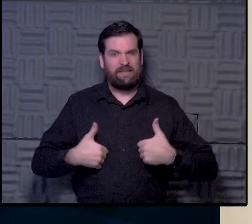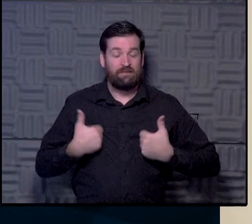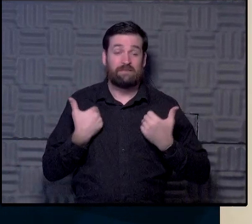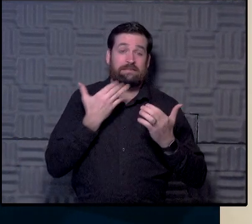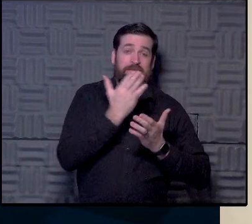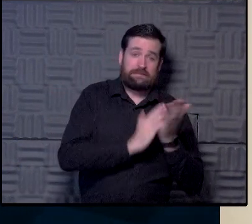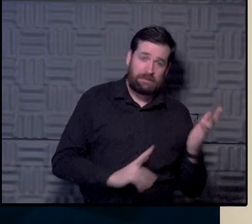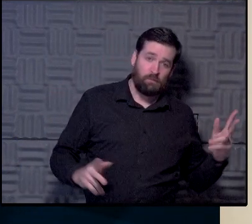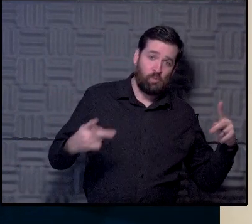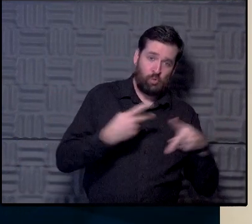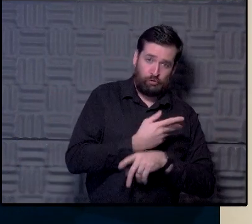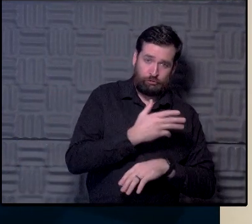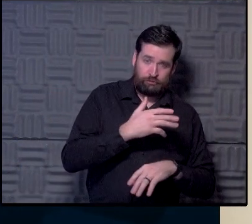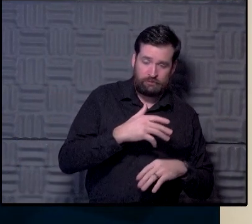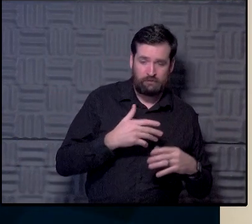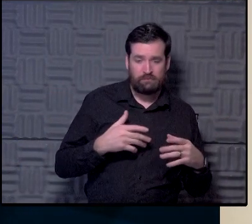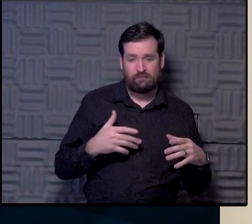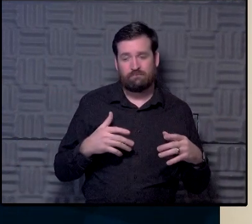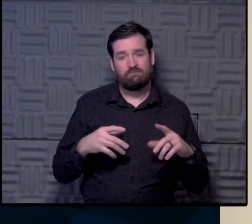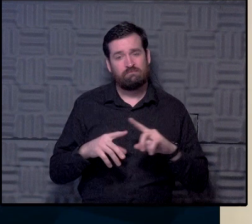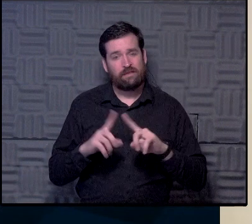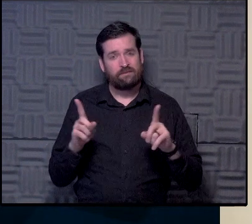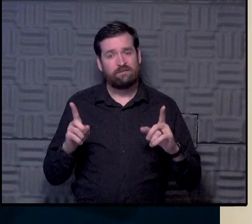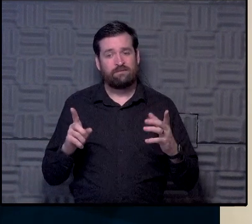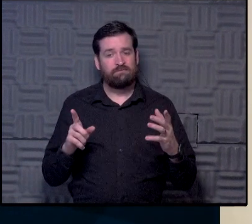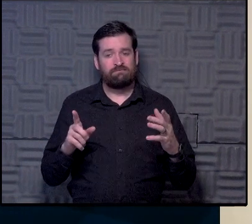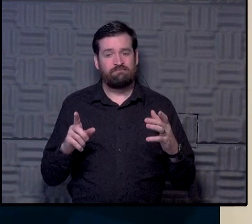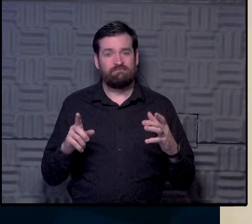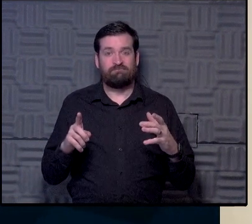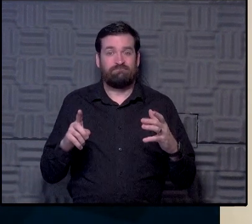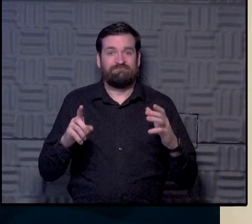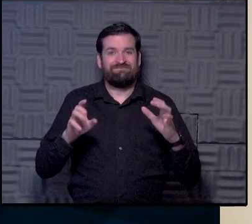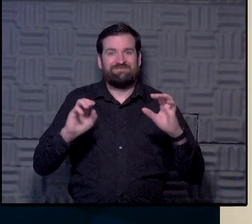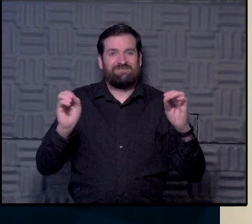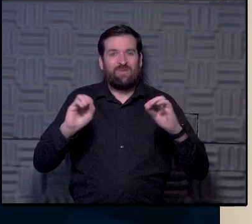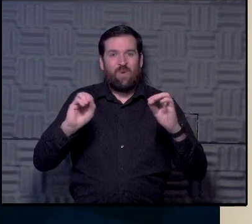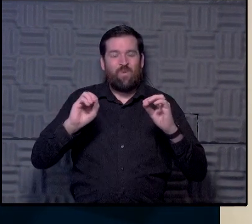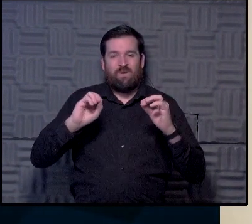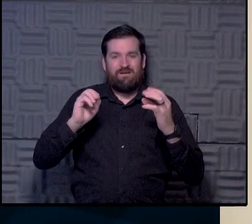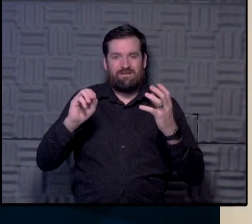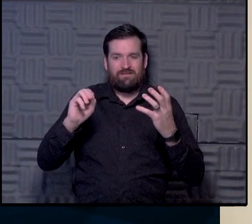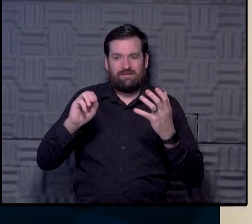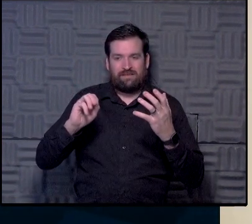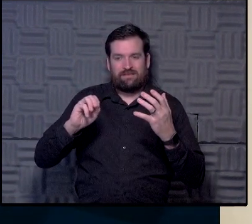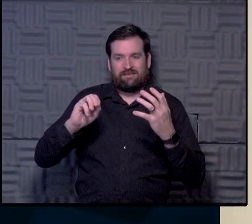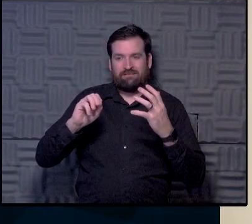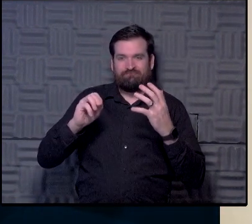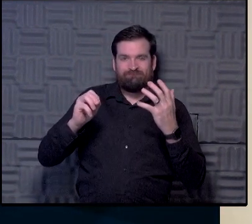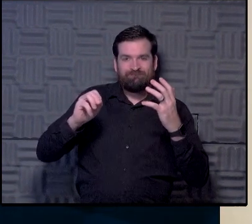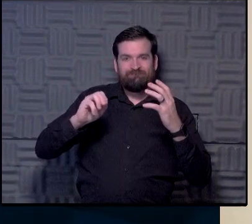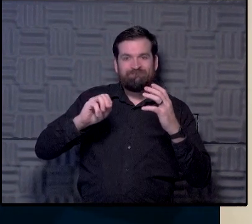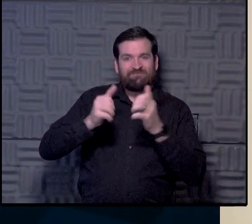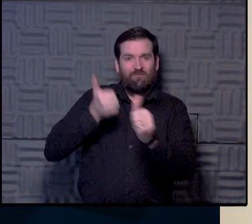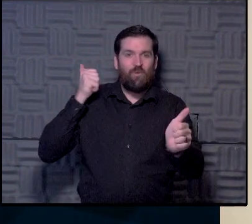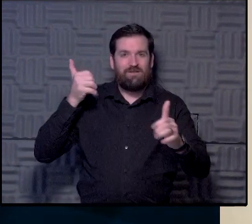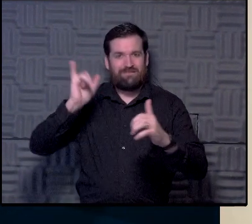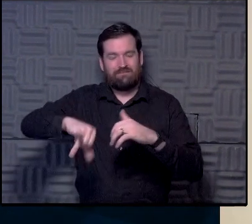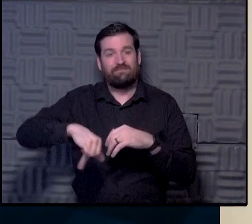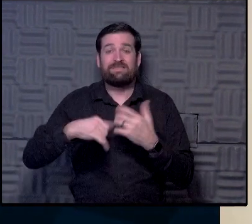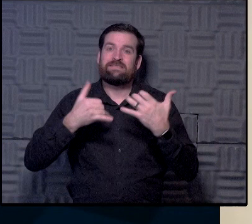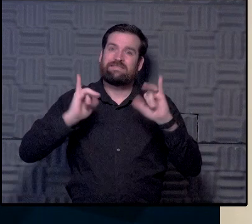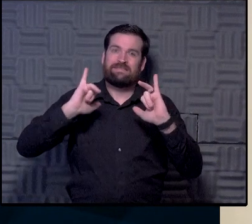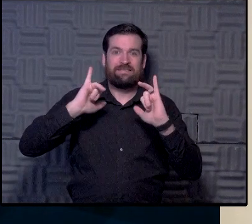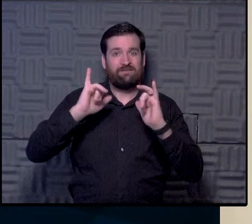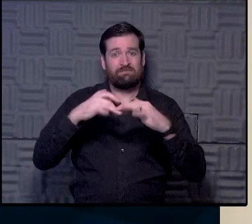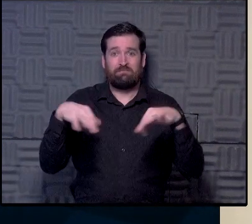more affected than others, but nobody's escaping this. So to me, the thing that's happening is this continues to be a